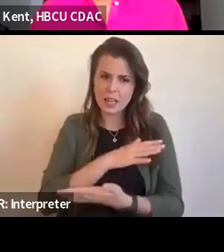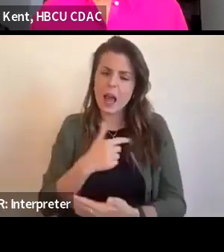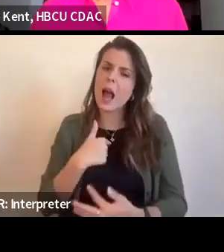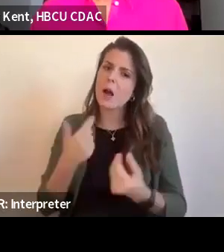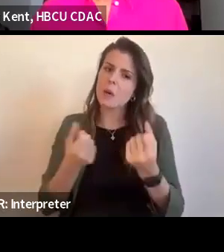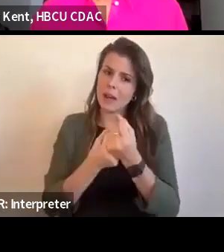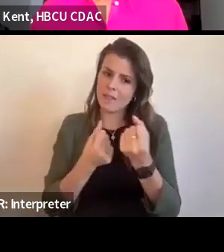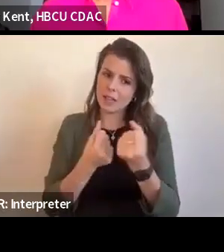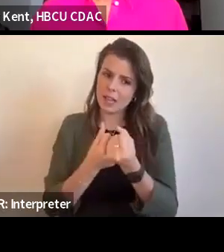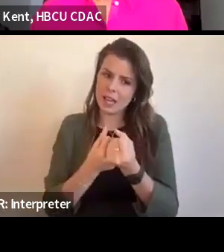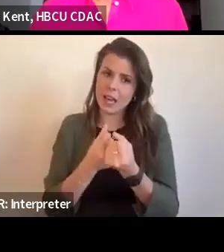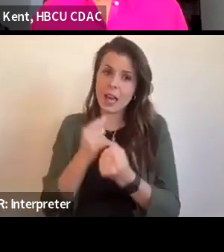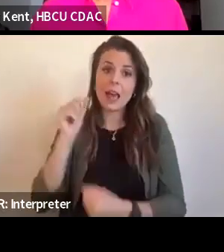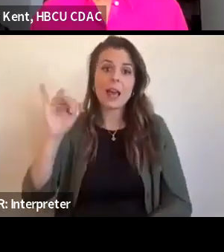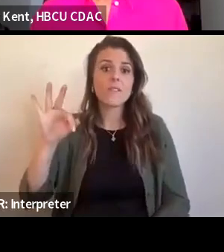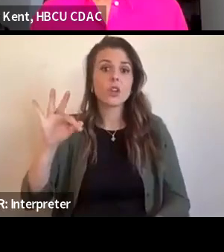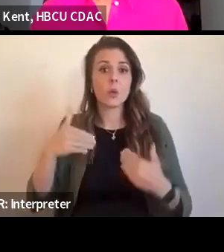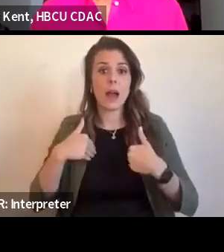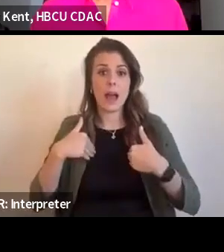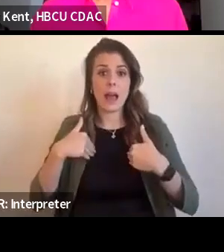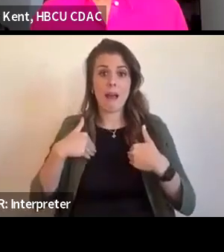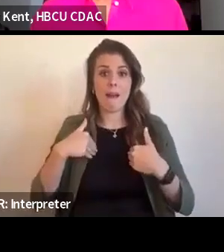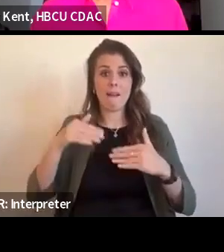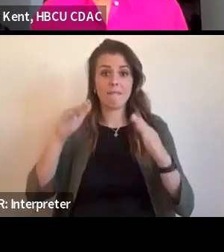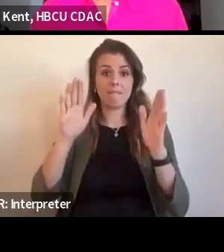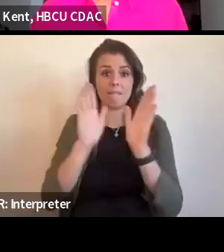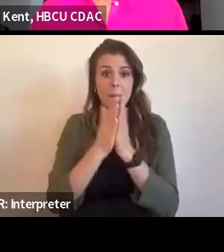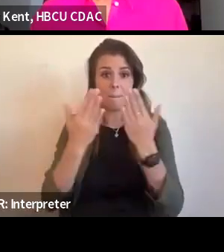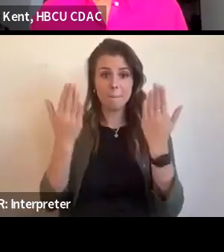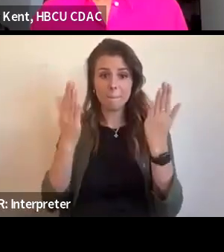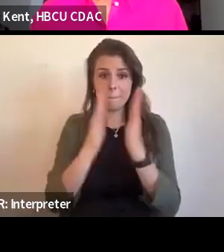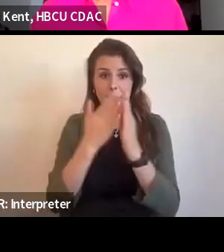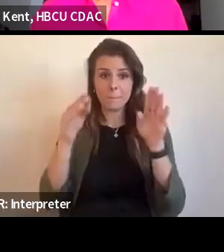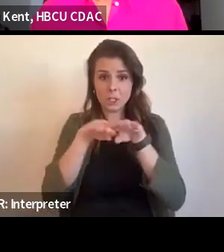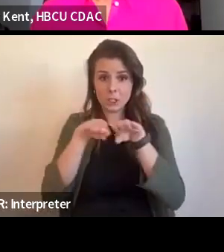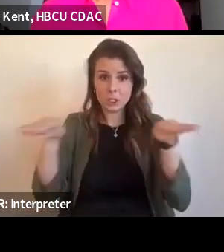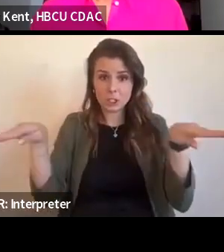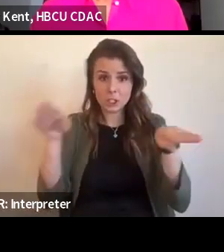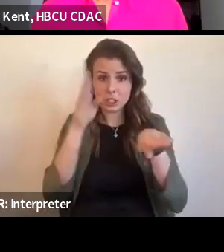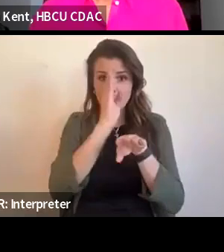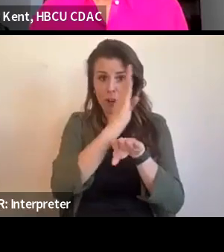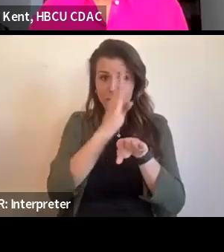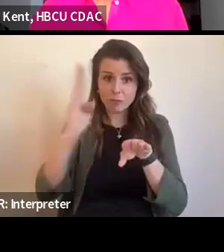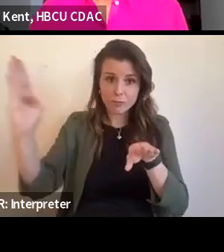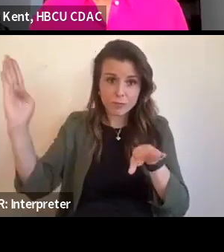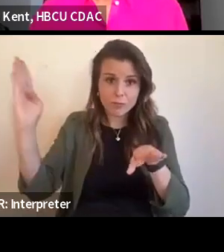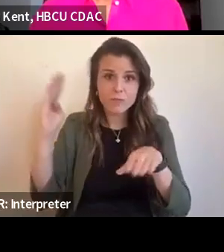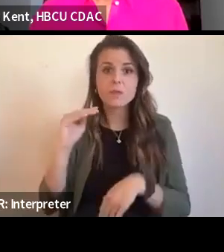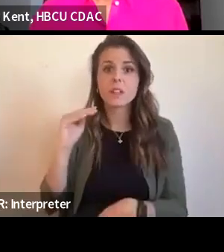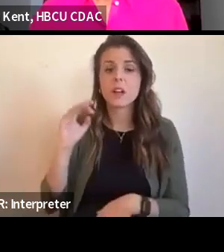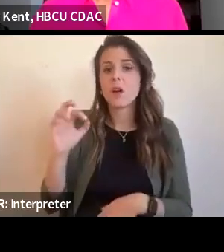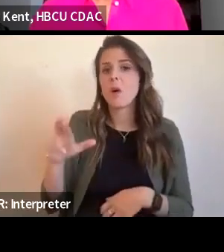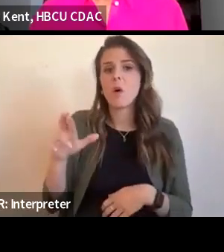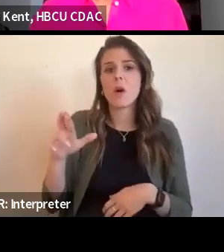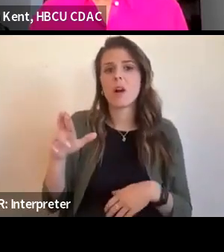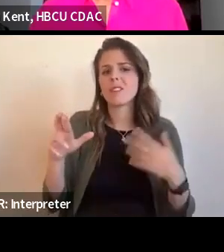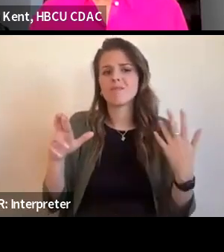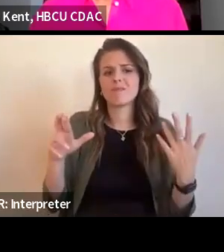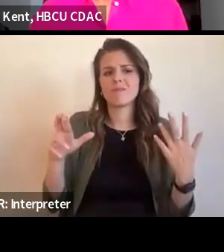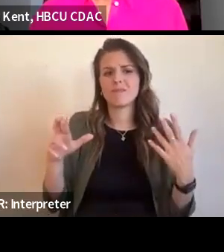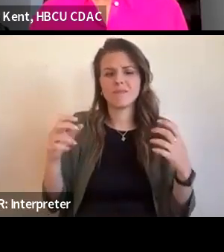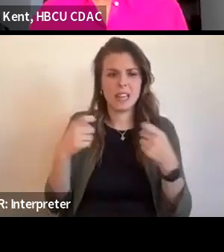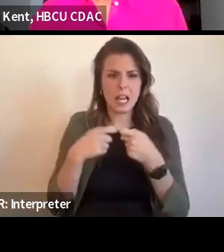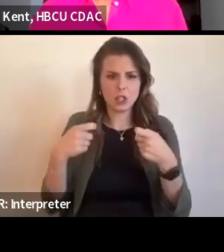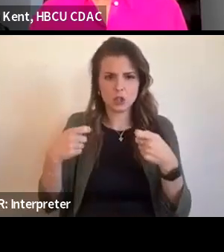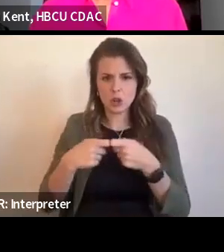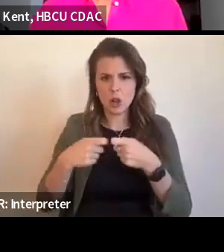that, if you have a bookshelf in your office or even, when you do it electronically